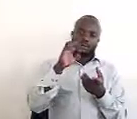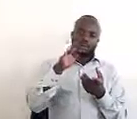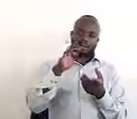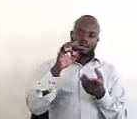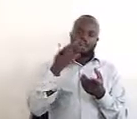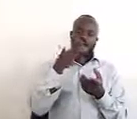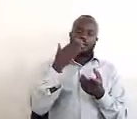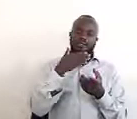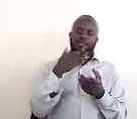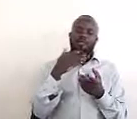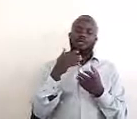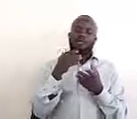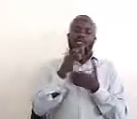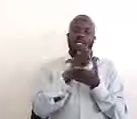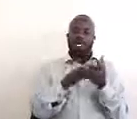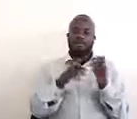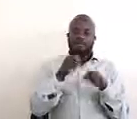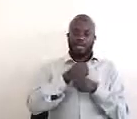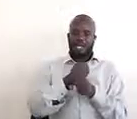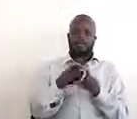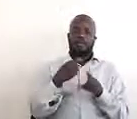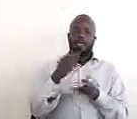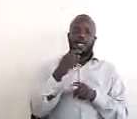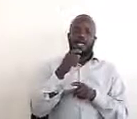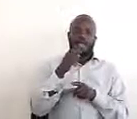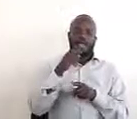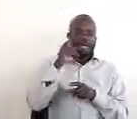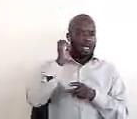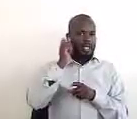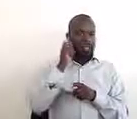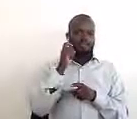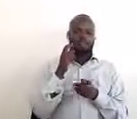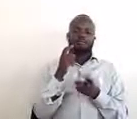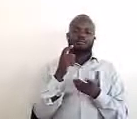casseroles. Eat desserts and salad made with eggs. Those are all